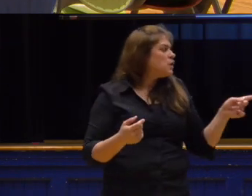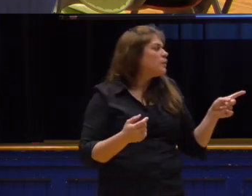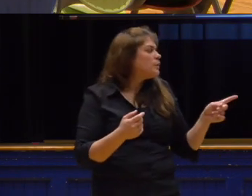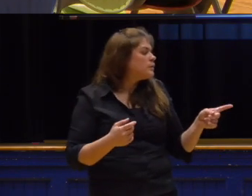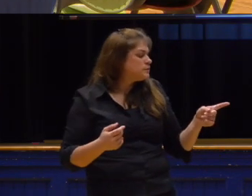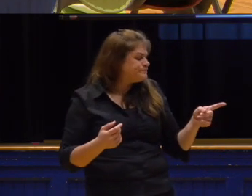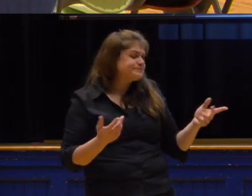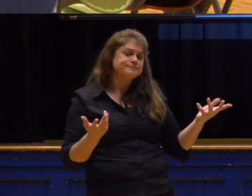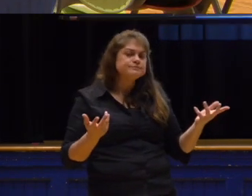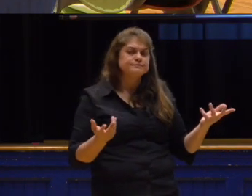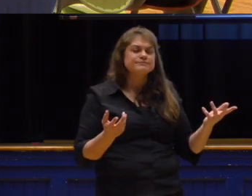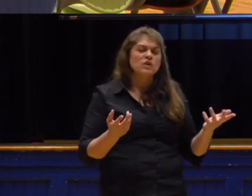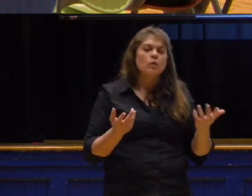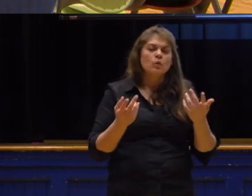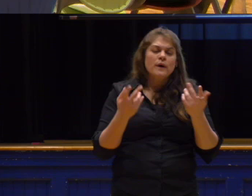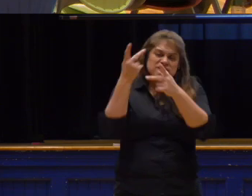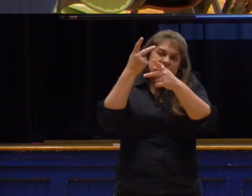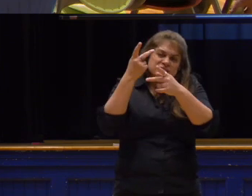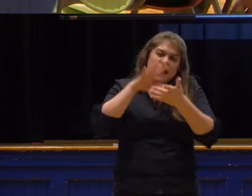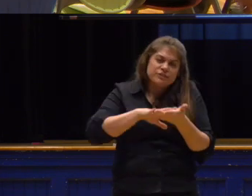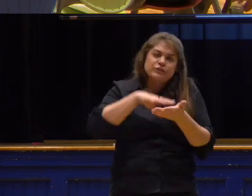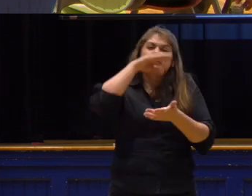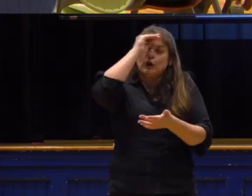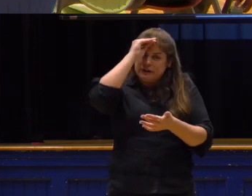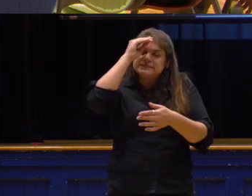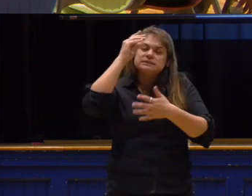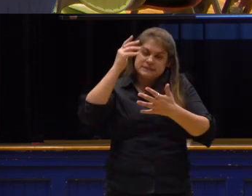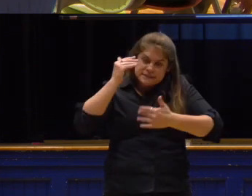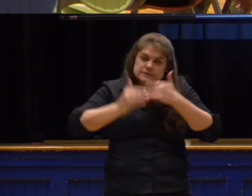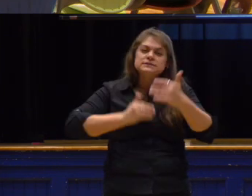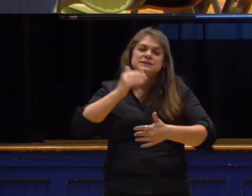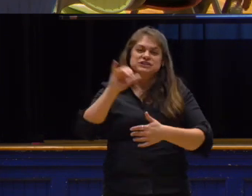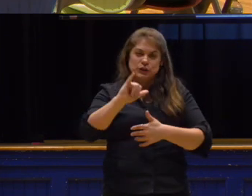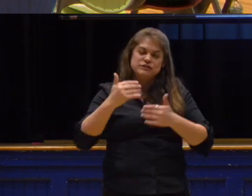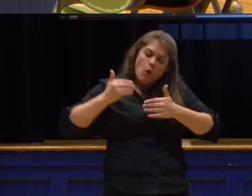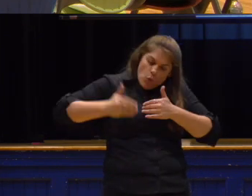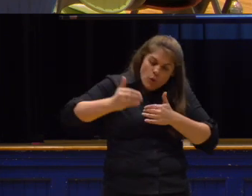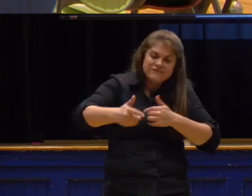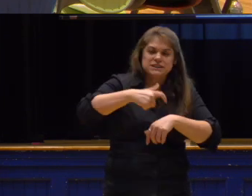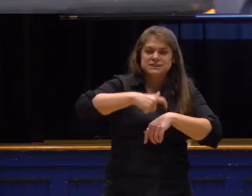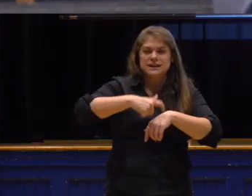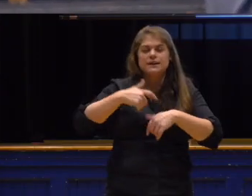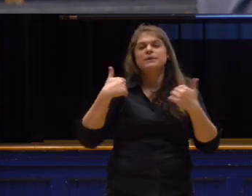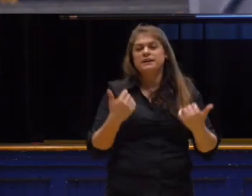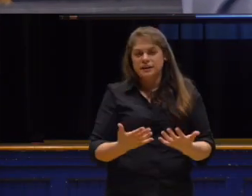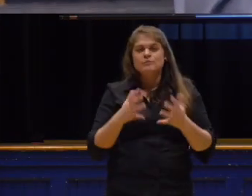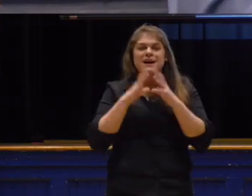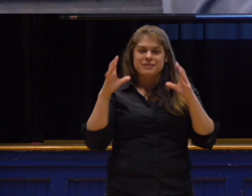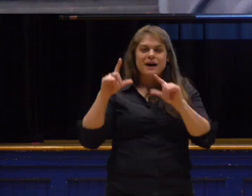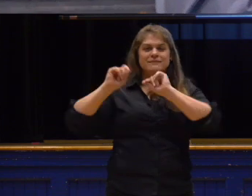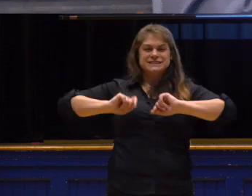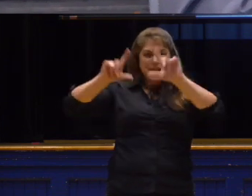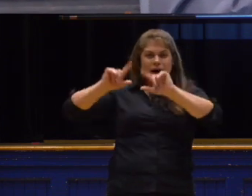And on that, obviously, it's going to be a learning curve. So when people understand over a period of time, there's going to